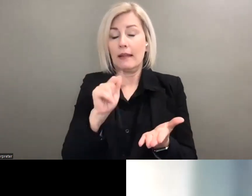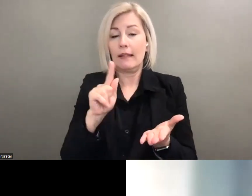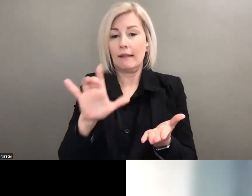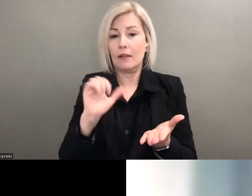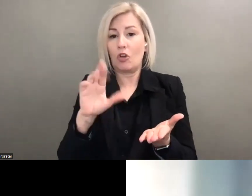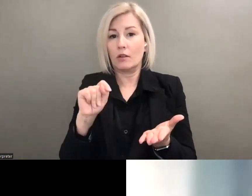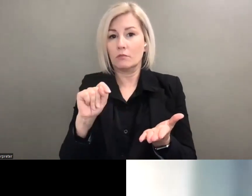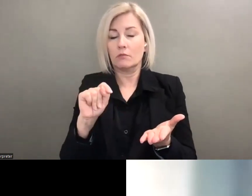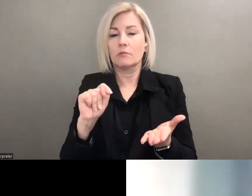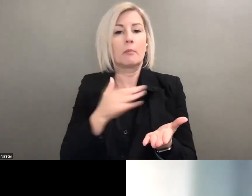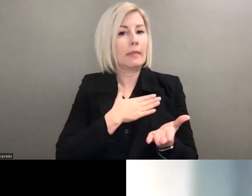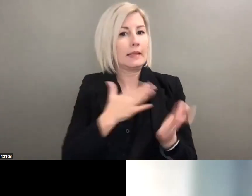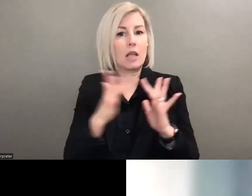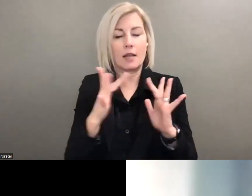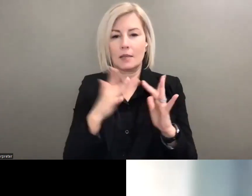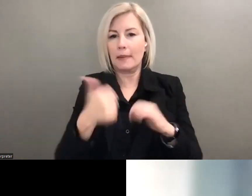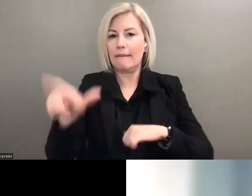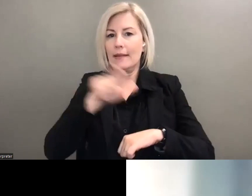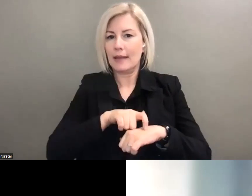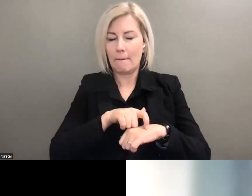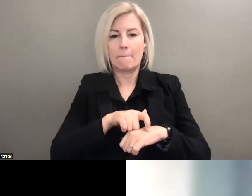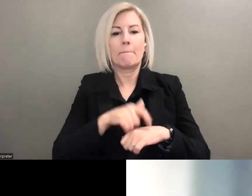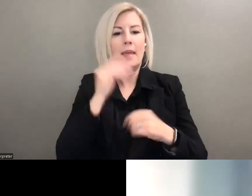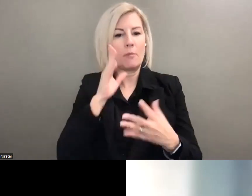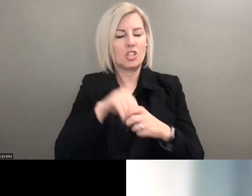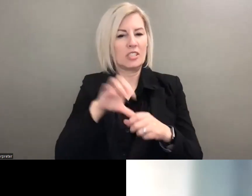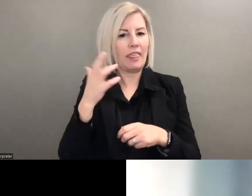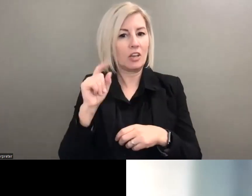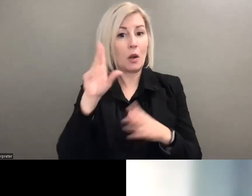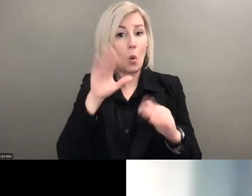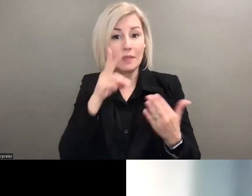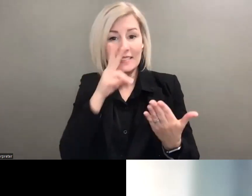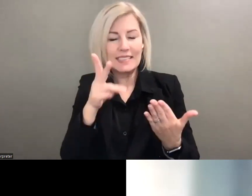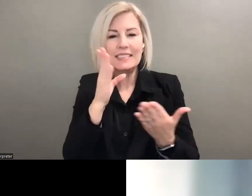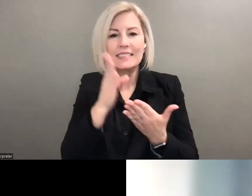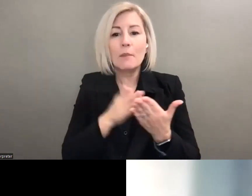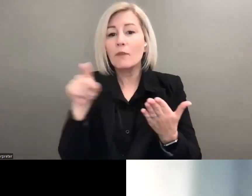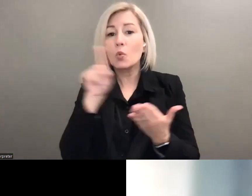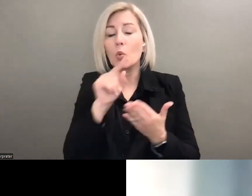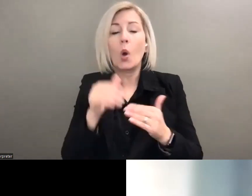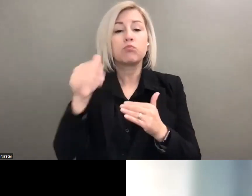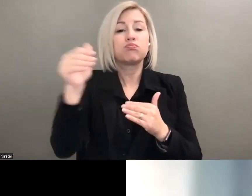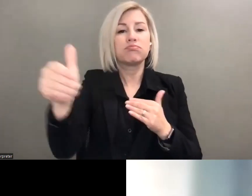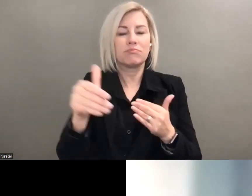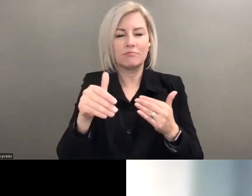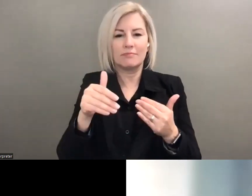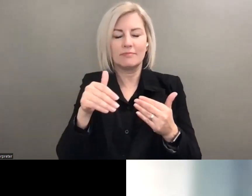Don't hesitate to reach out. My info's in the chat, and I hope to see some of you at some of the events later this week virtually as